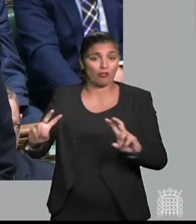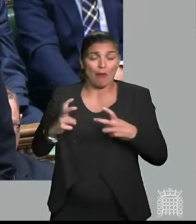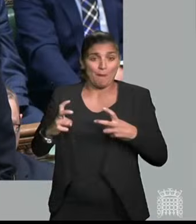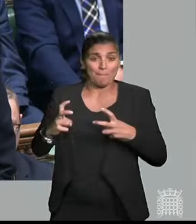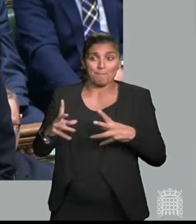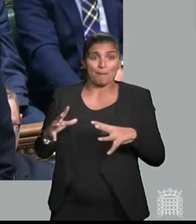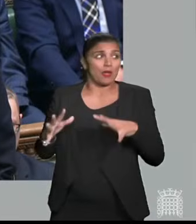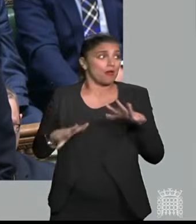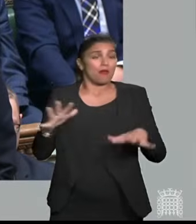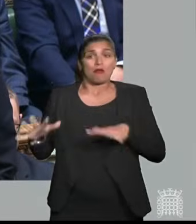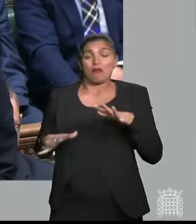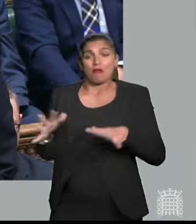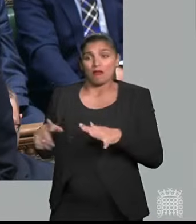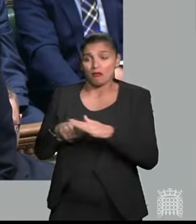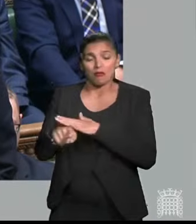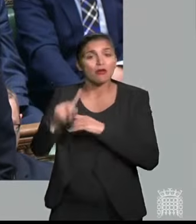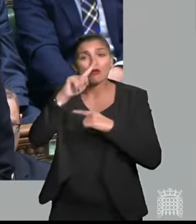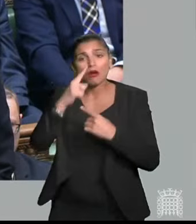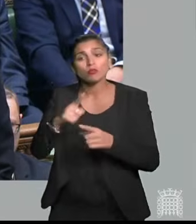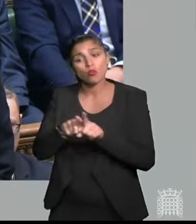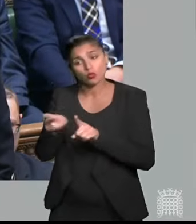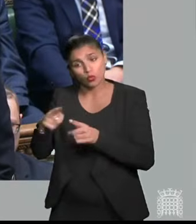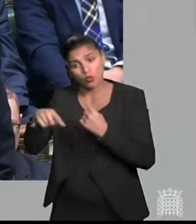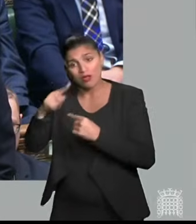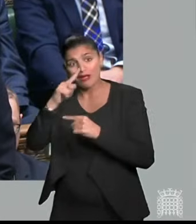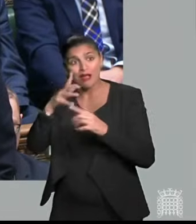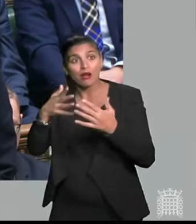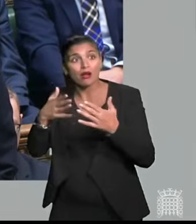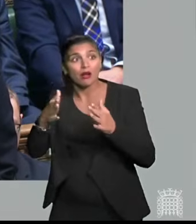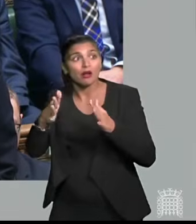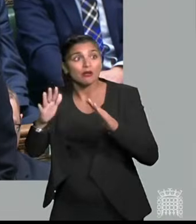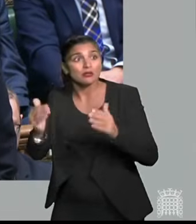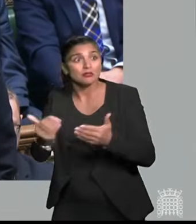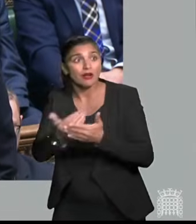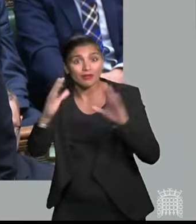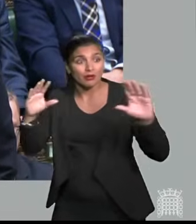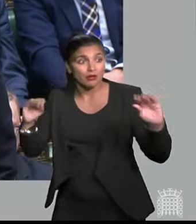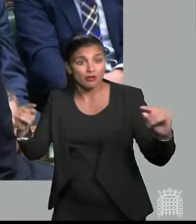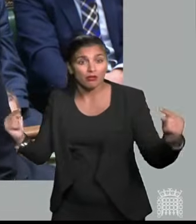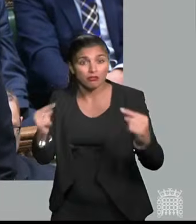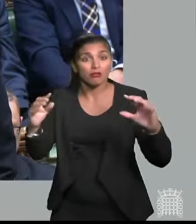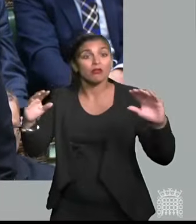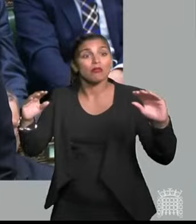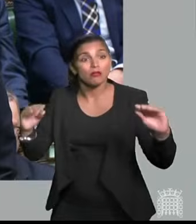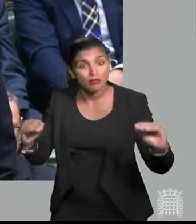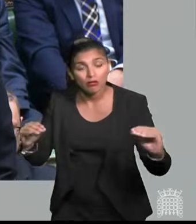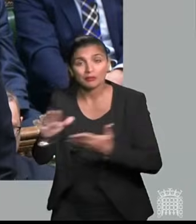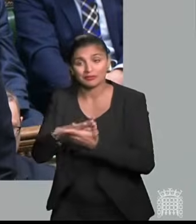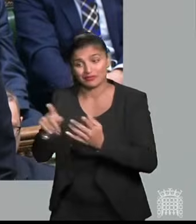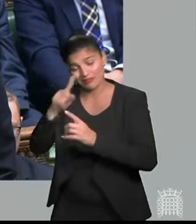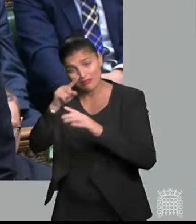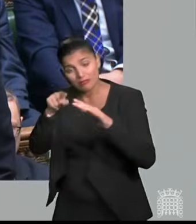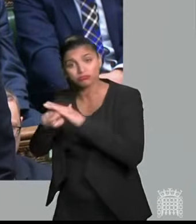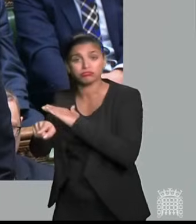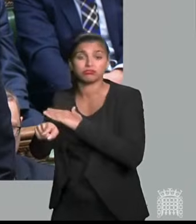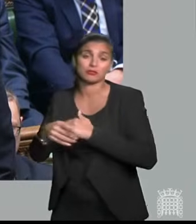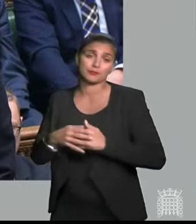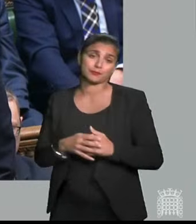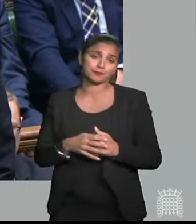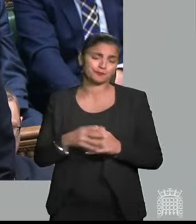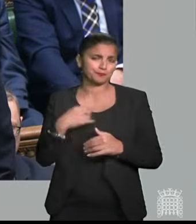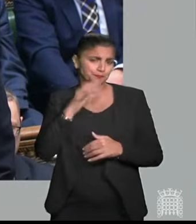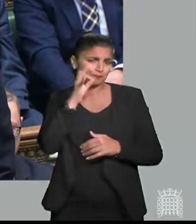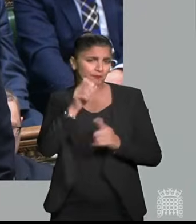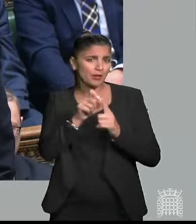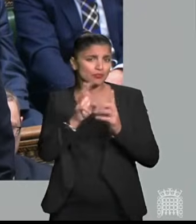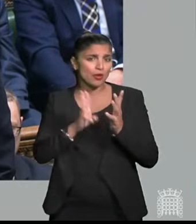conflict to flee. In respect of those who wish to flee, can I ask the Prime Minister what early consideration,